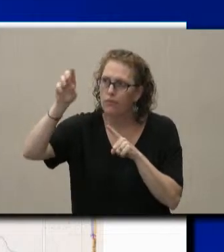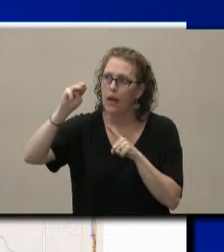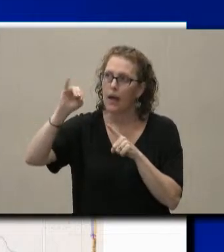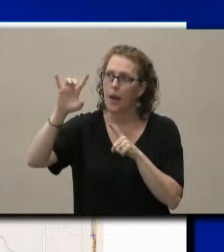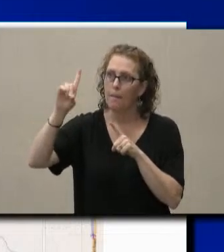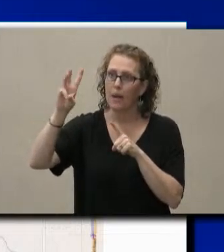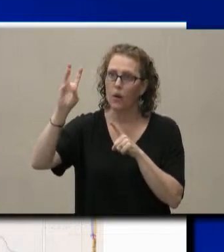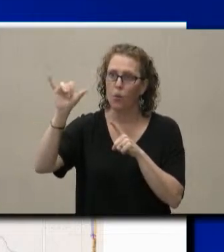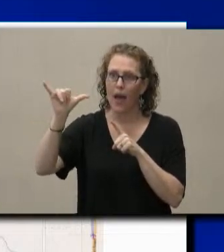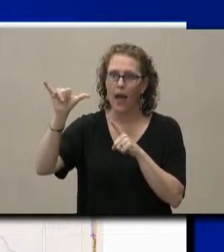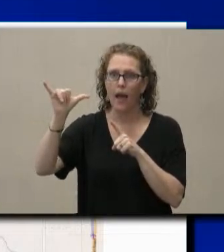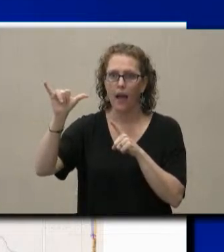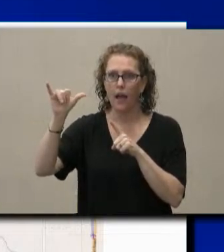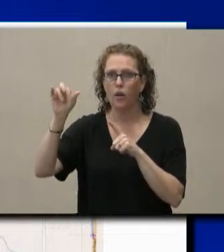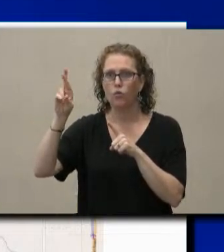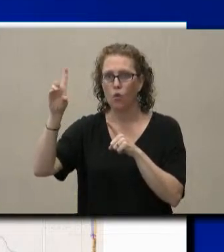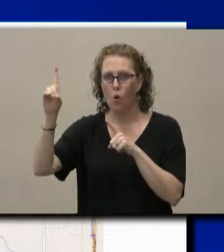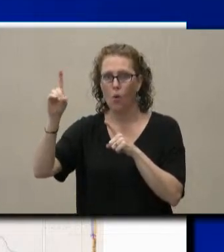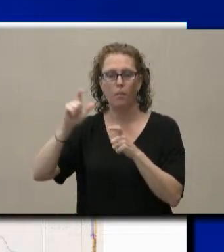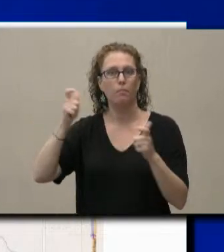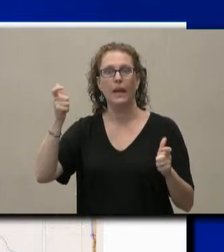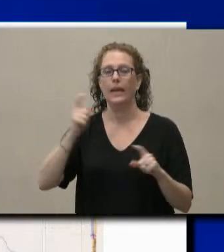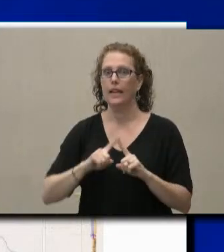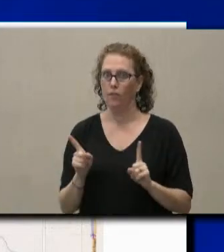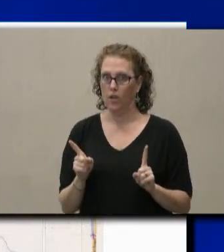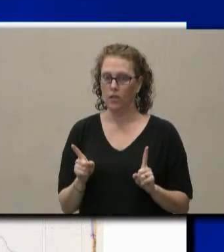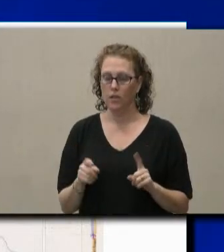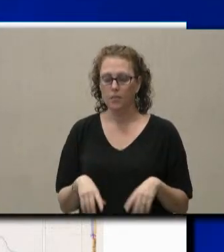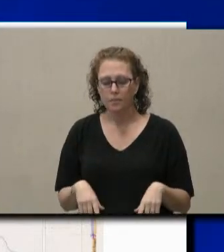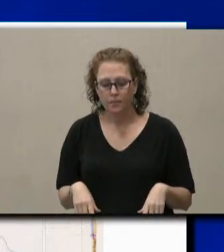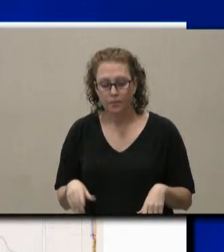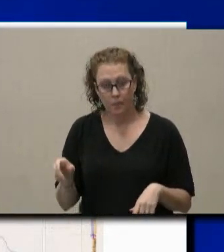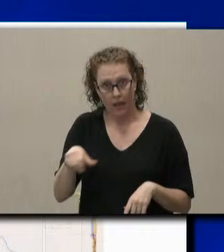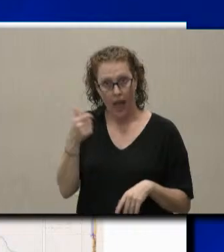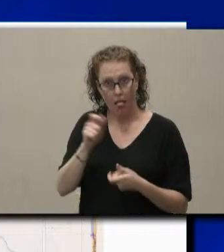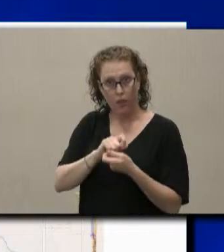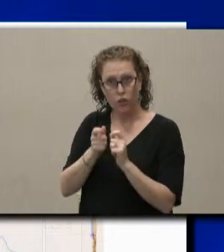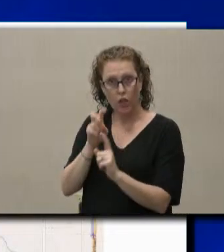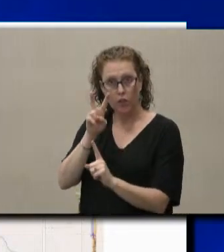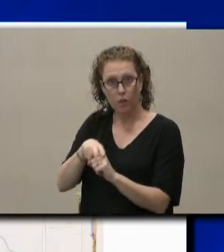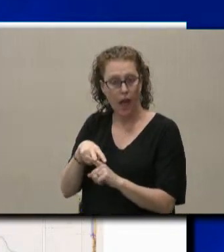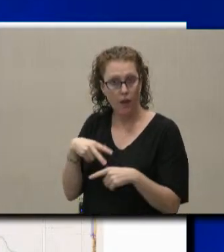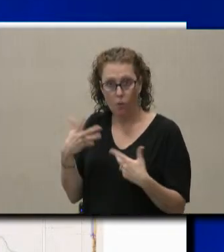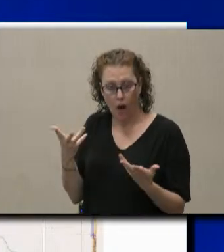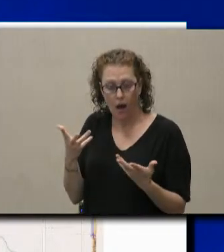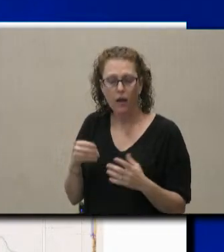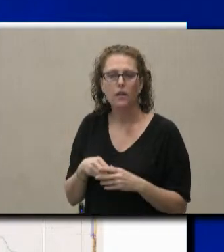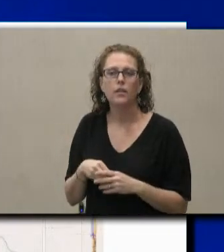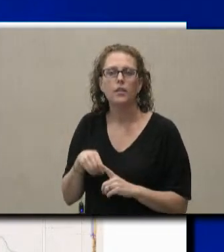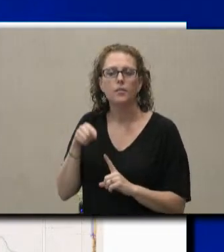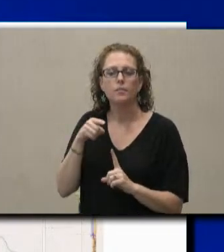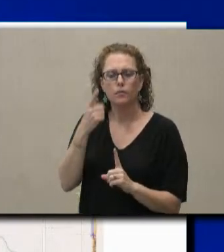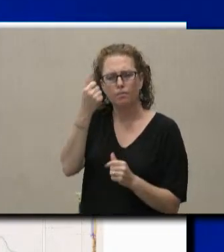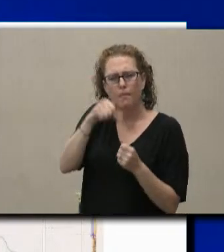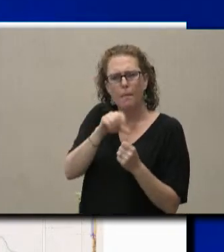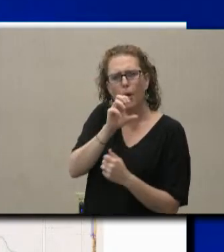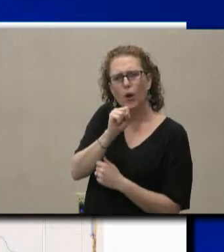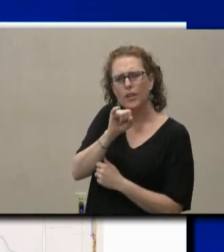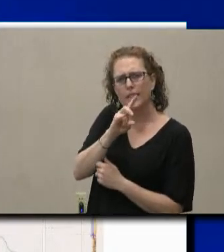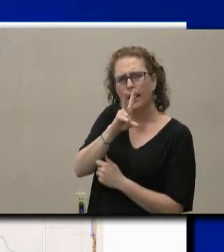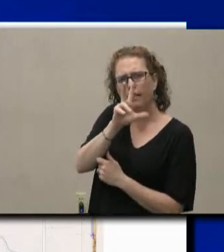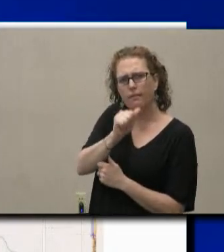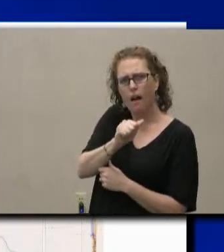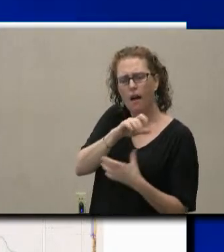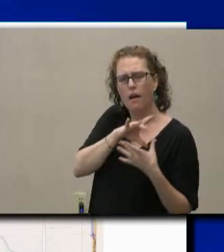the biggest difference. The second change is that it also addresses a request by Councilmember Silva to